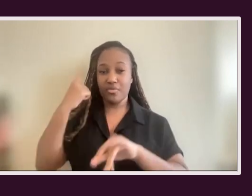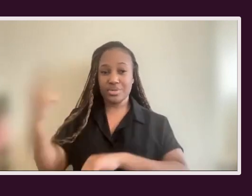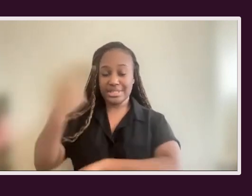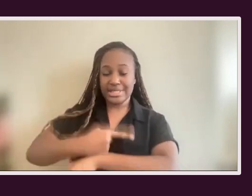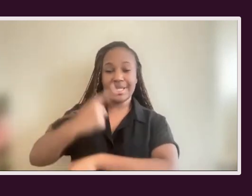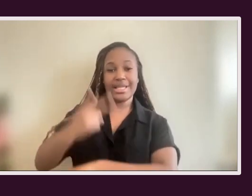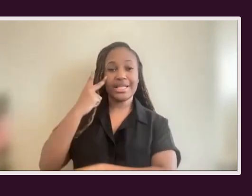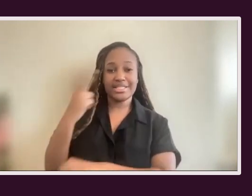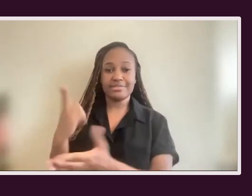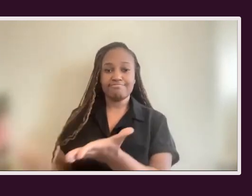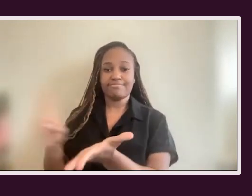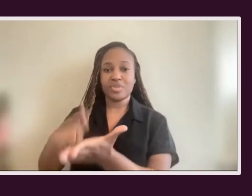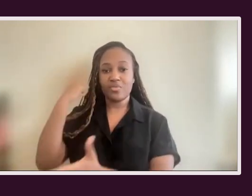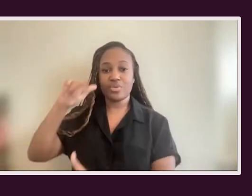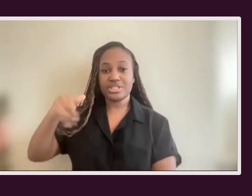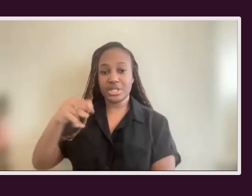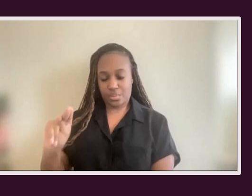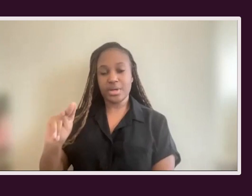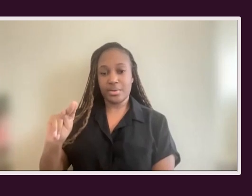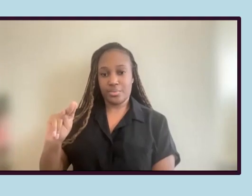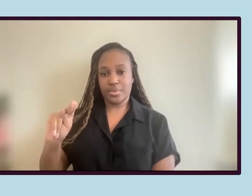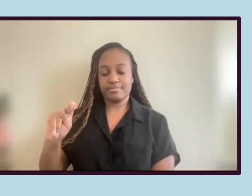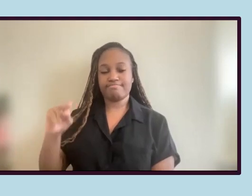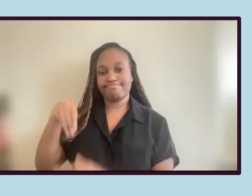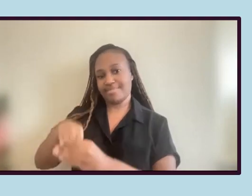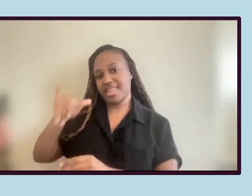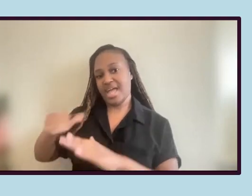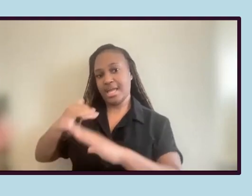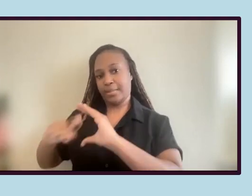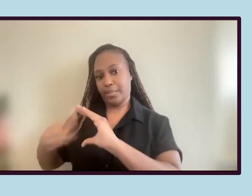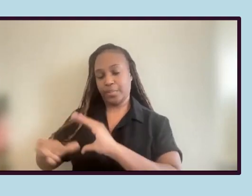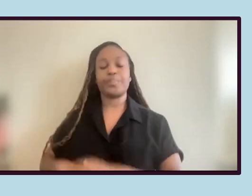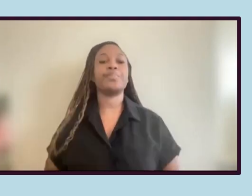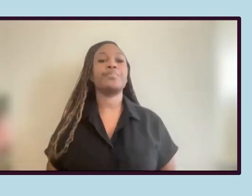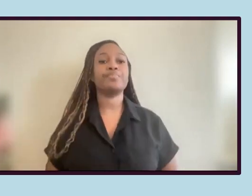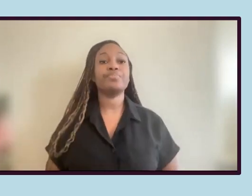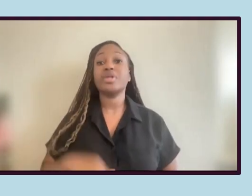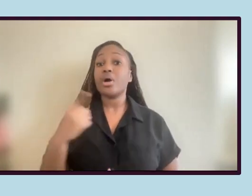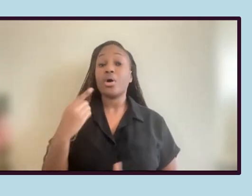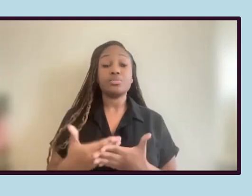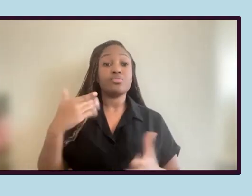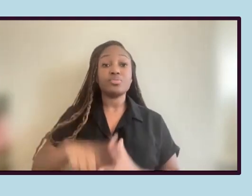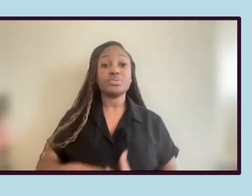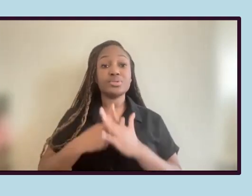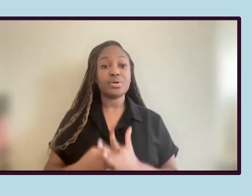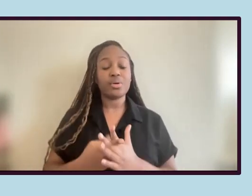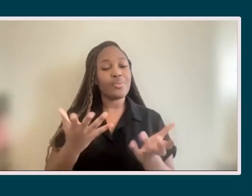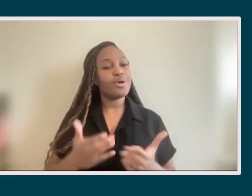registration for January coming out very soon. As always, before we get started, let's take a breath